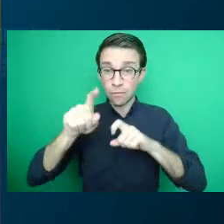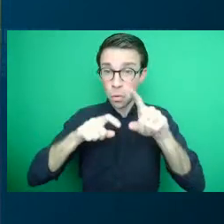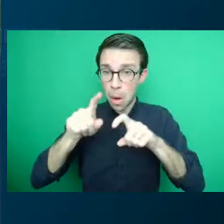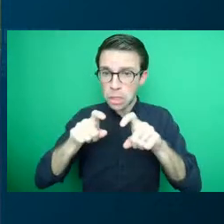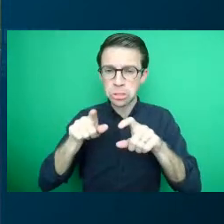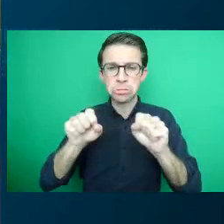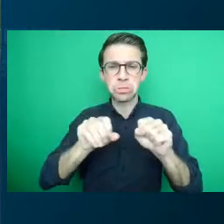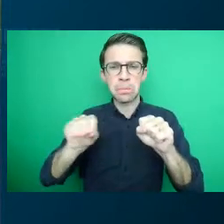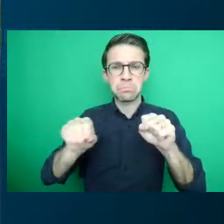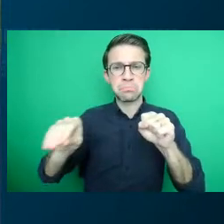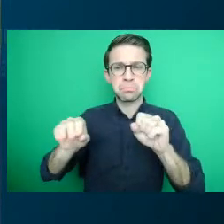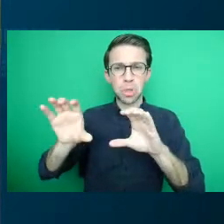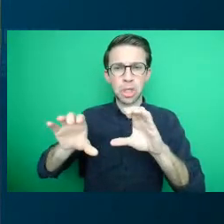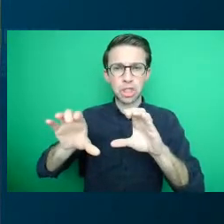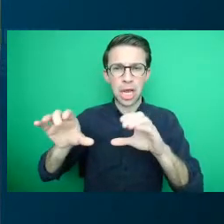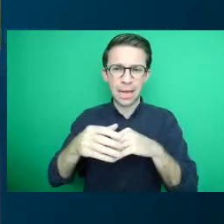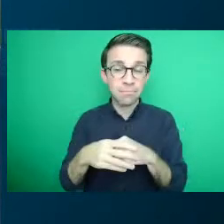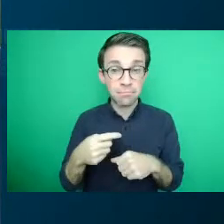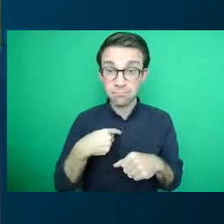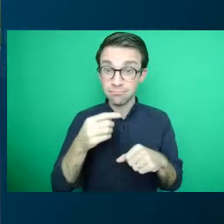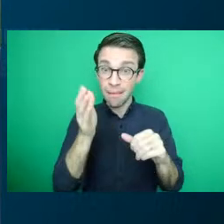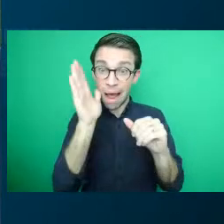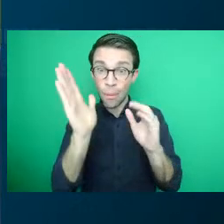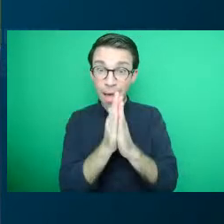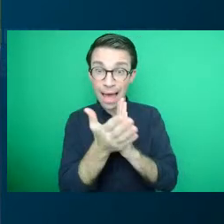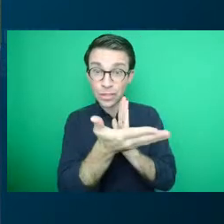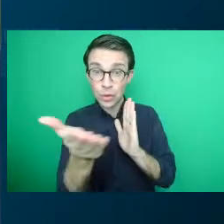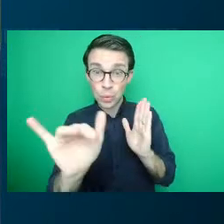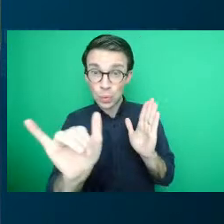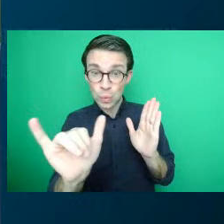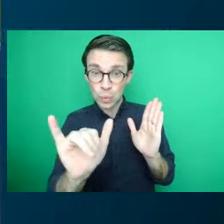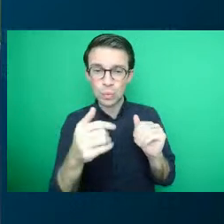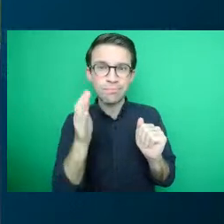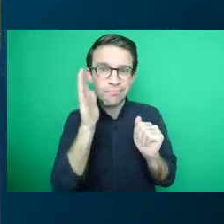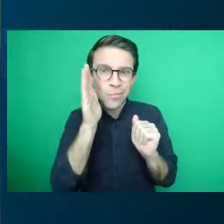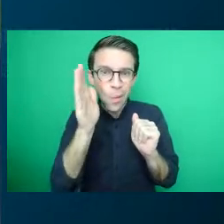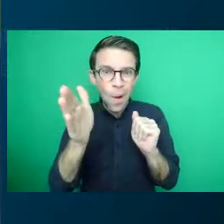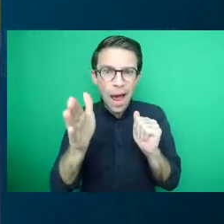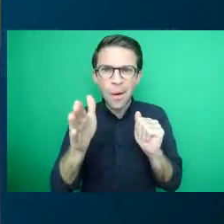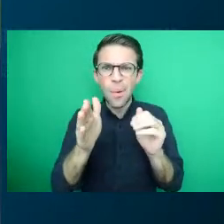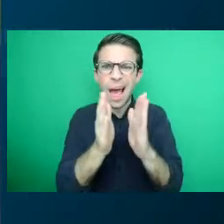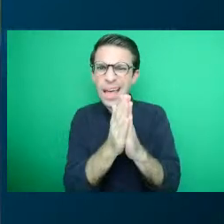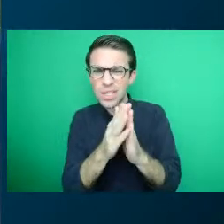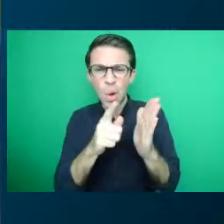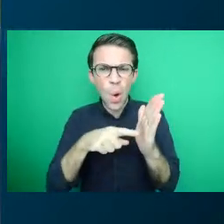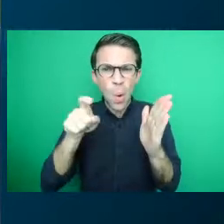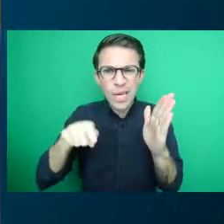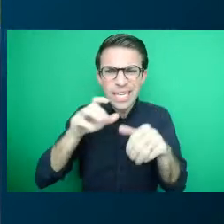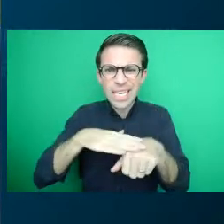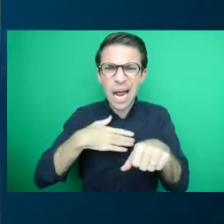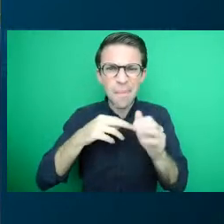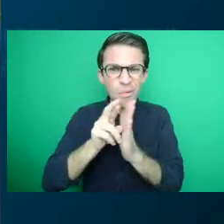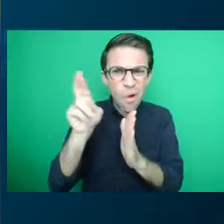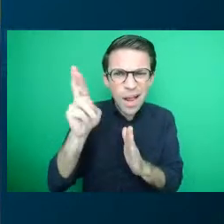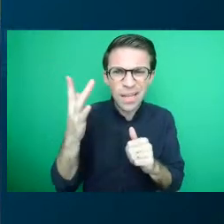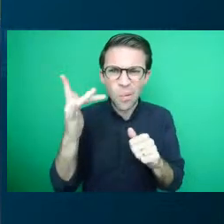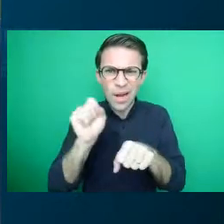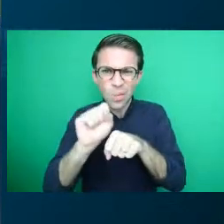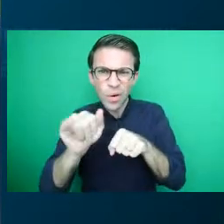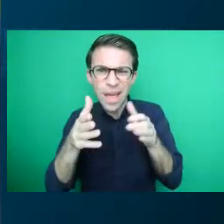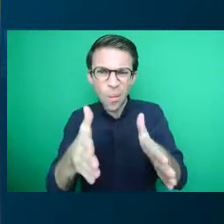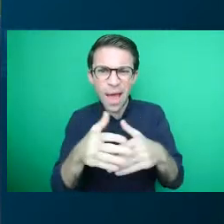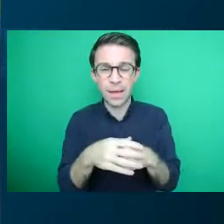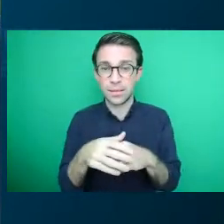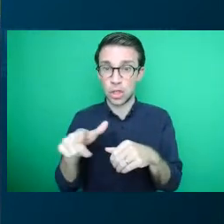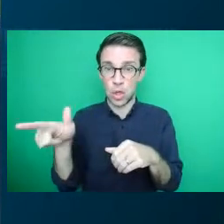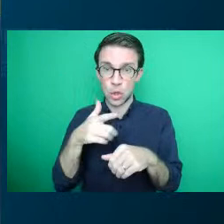over there, and I'm going to be asking you some questions, too. So I'm going to ask you things that I need on my rocket. Why did this work this way? And see if you can, as fast as you can,